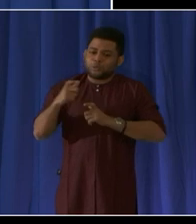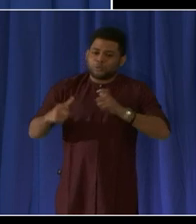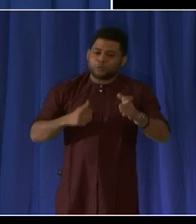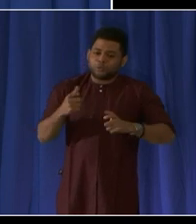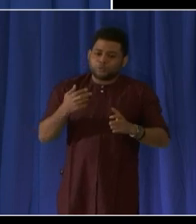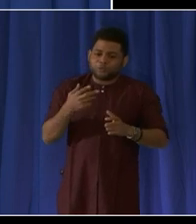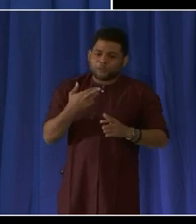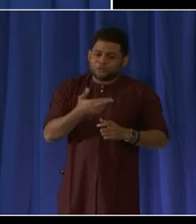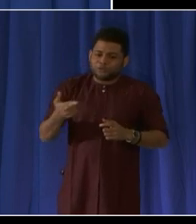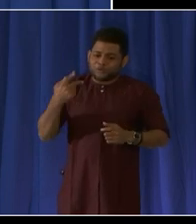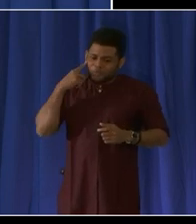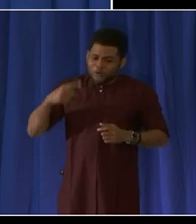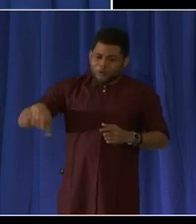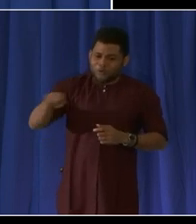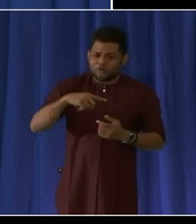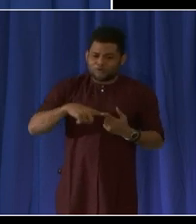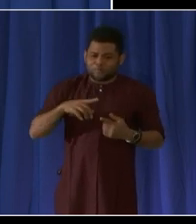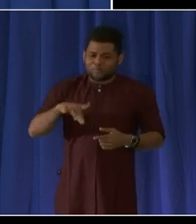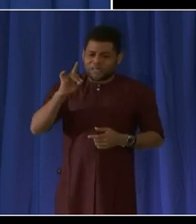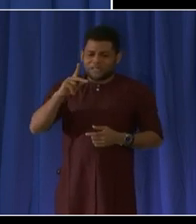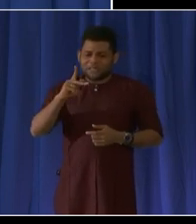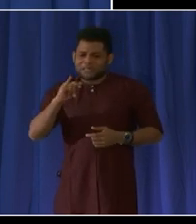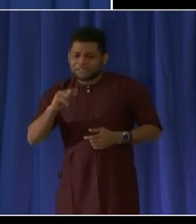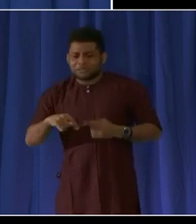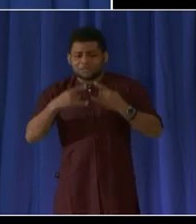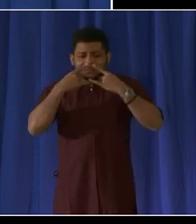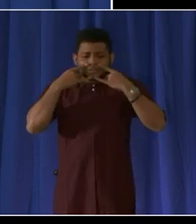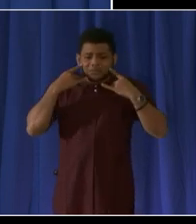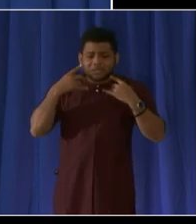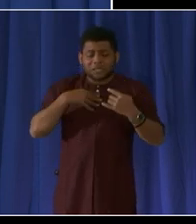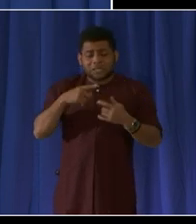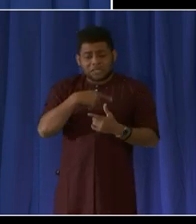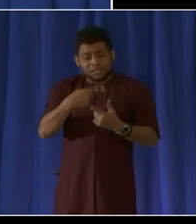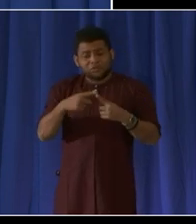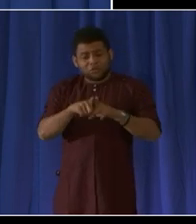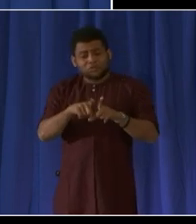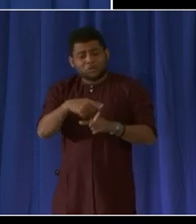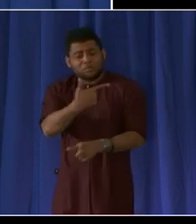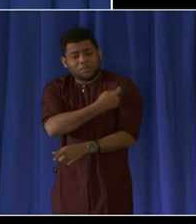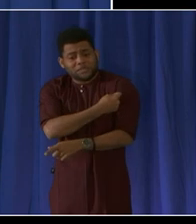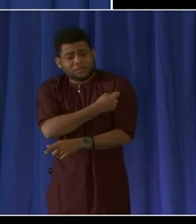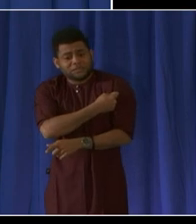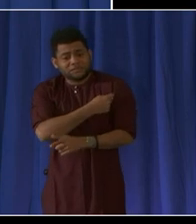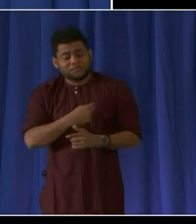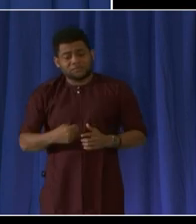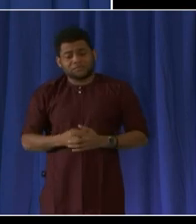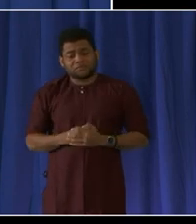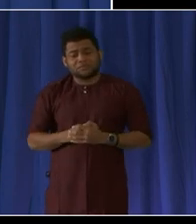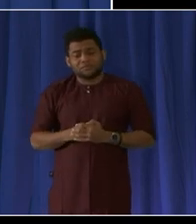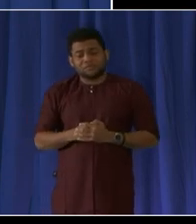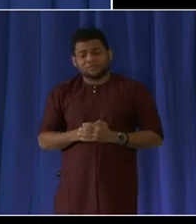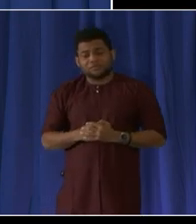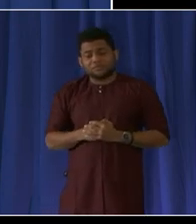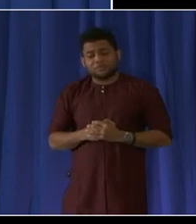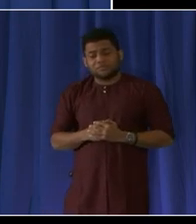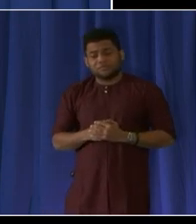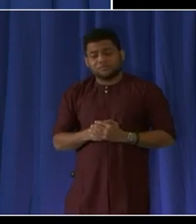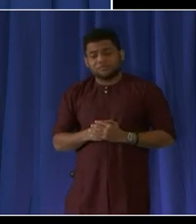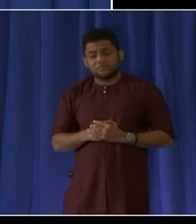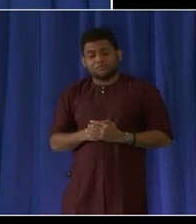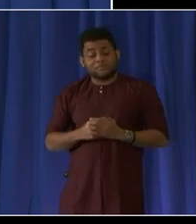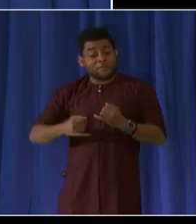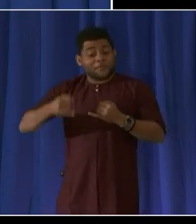to pick up not only antigen-based kits, but masks, and also a place in which you can give your vaccine. And